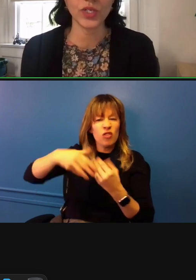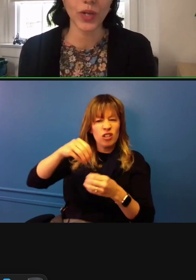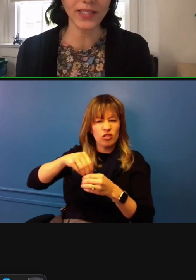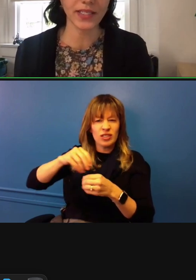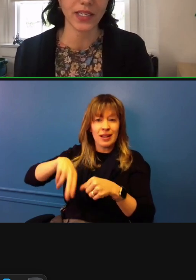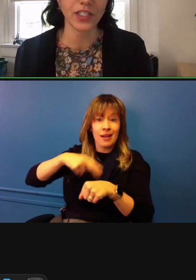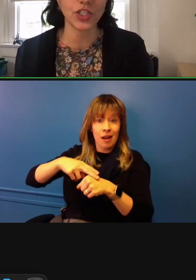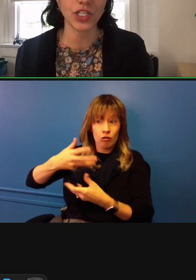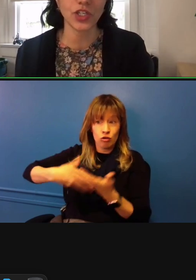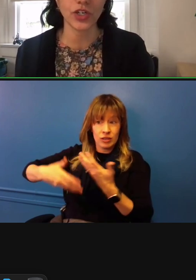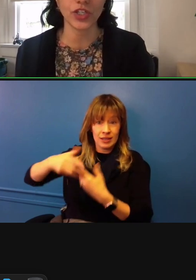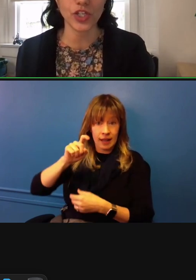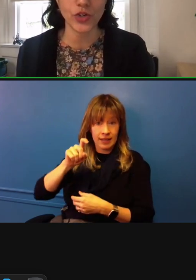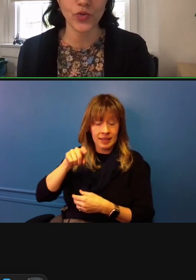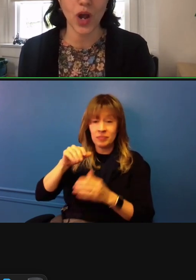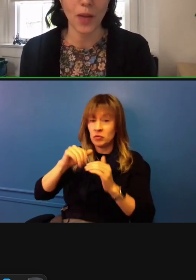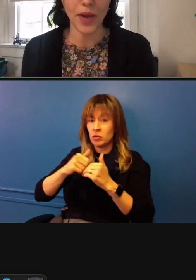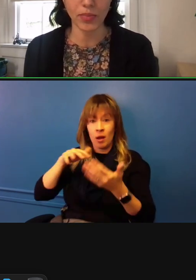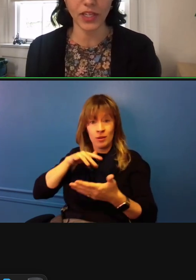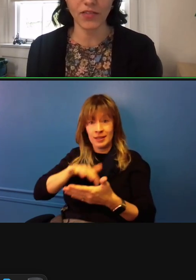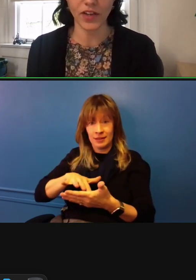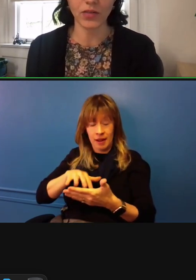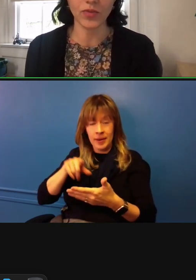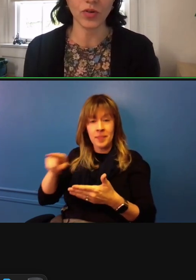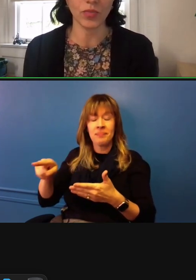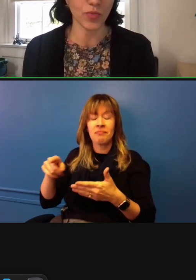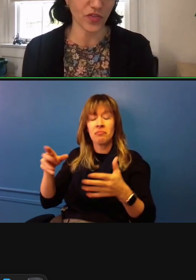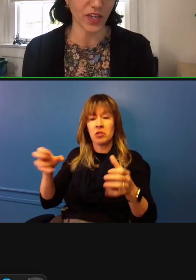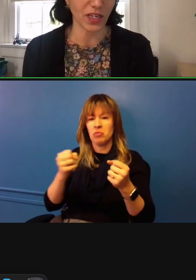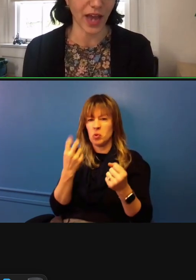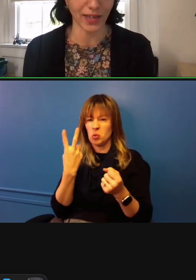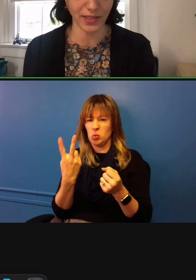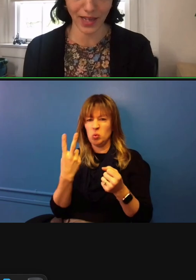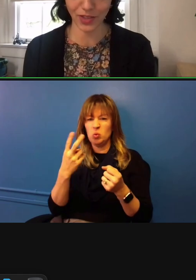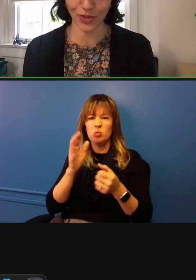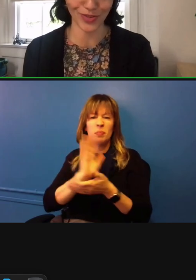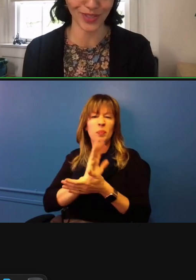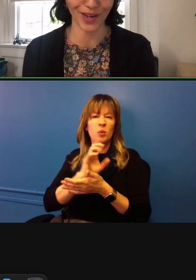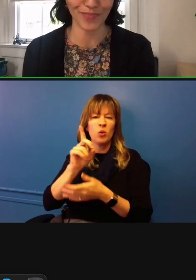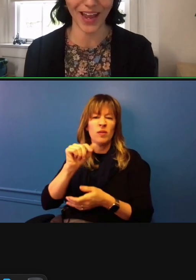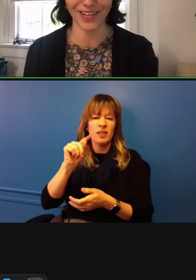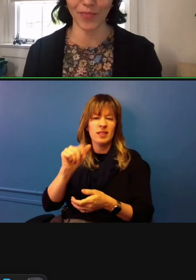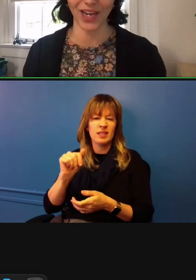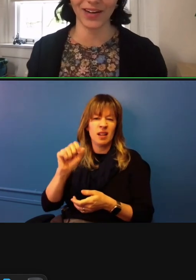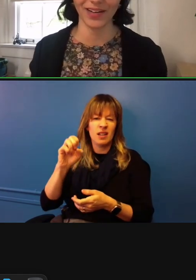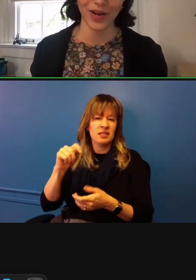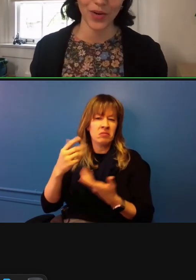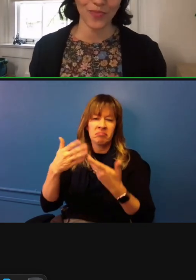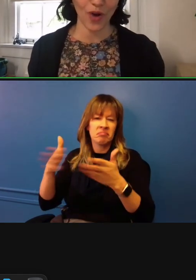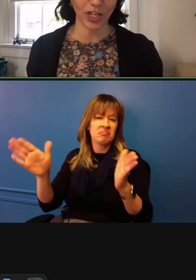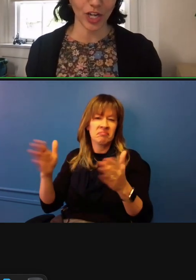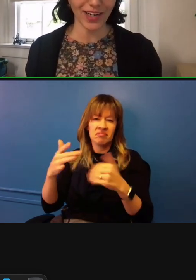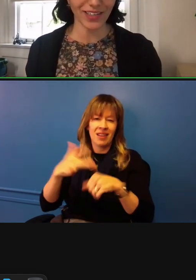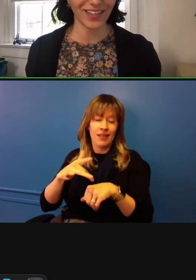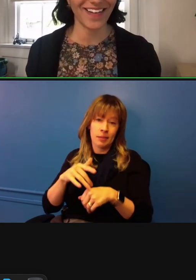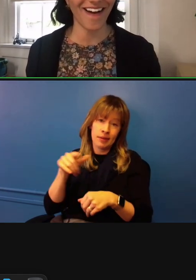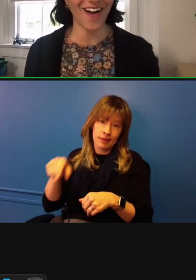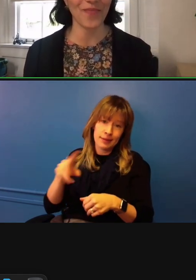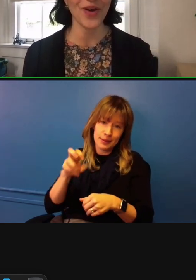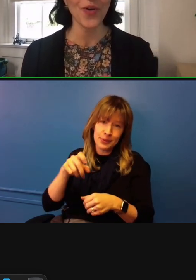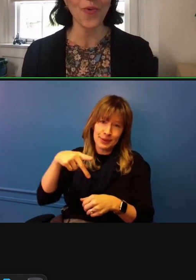And so to address this, she took two publicly available movie data sets. So this was a pandemic